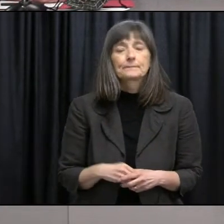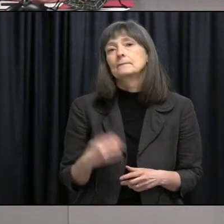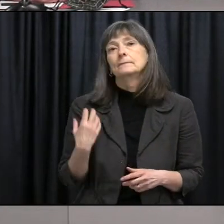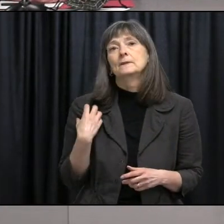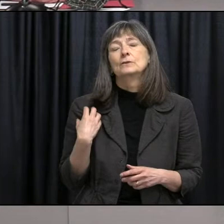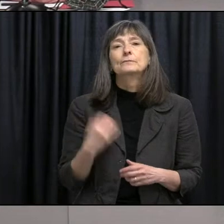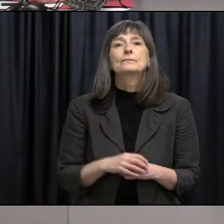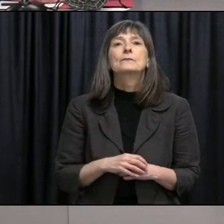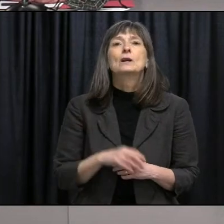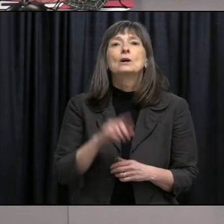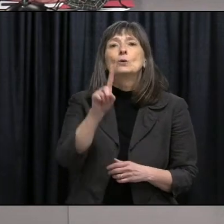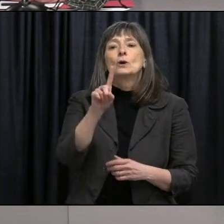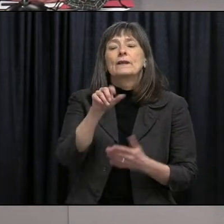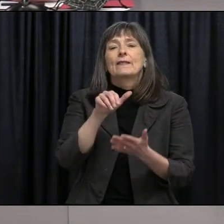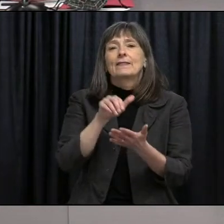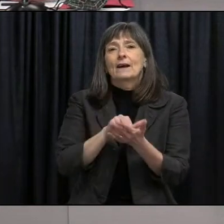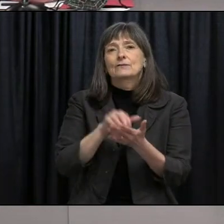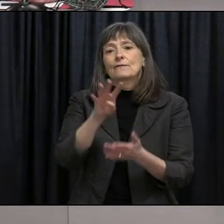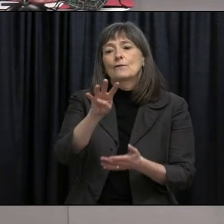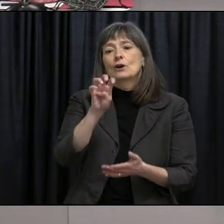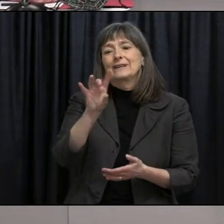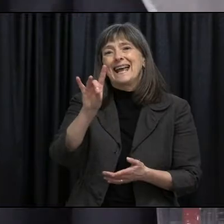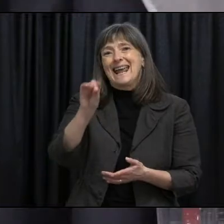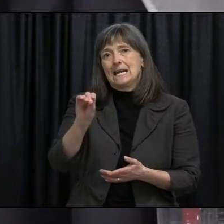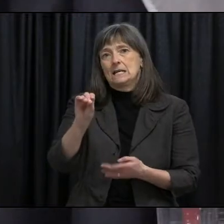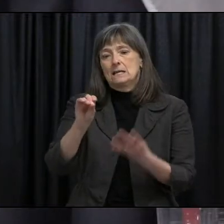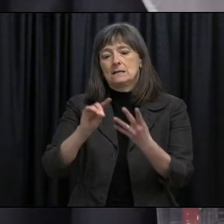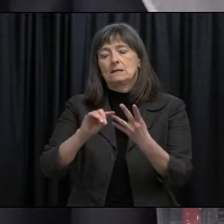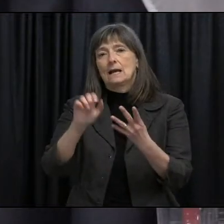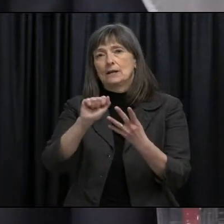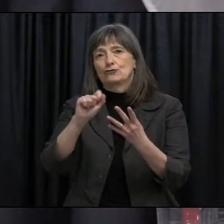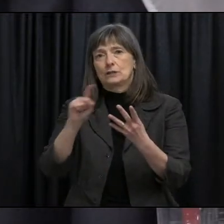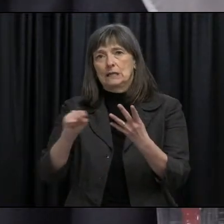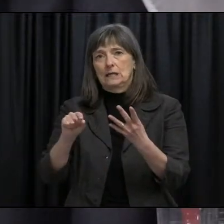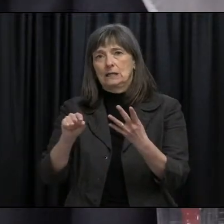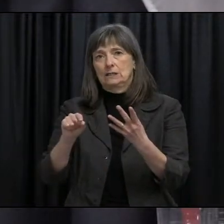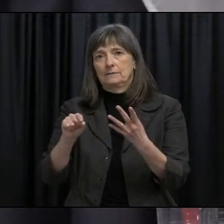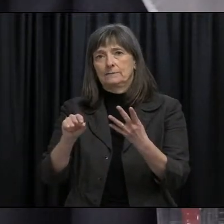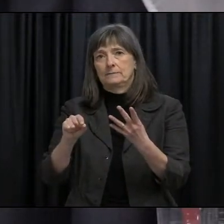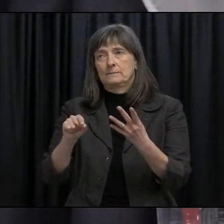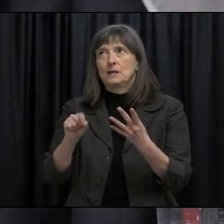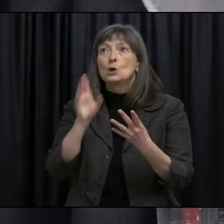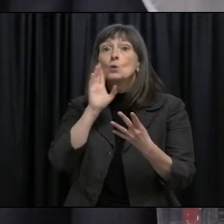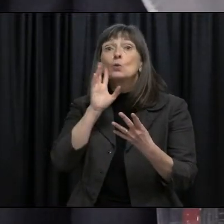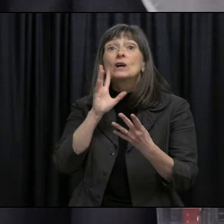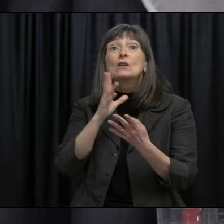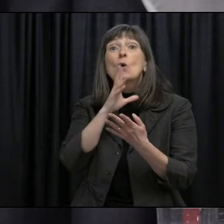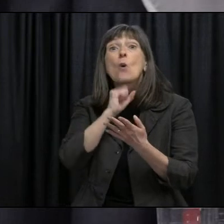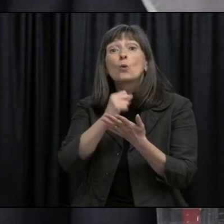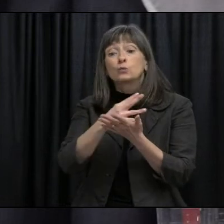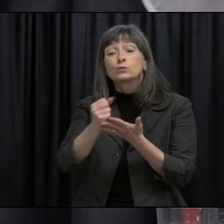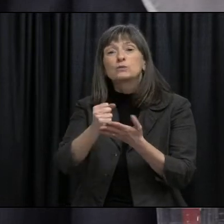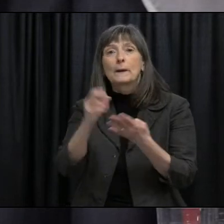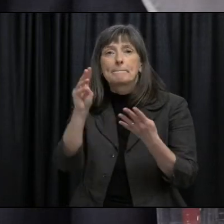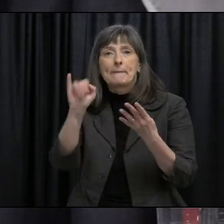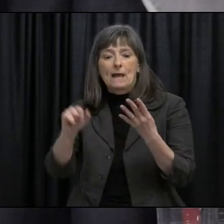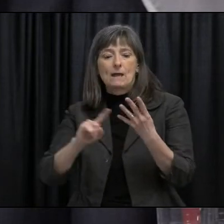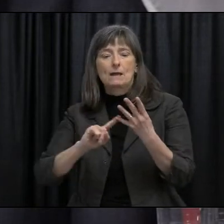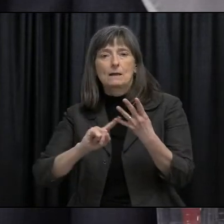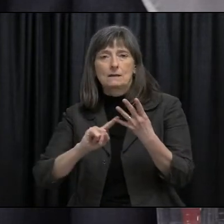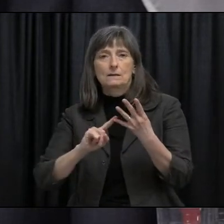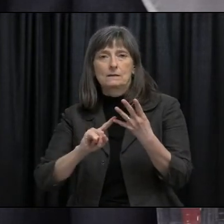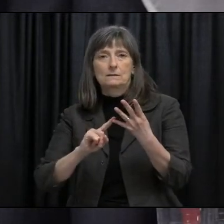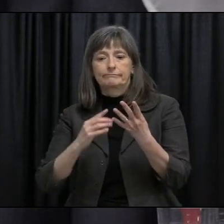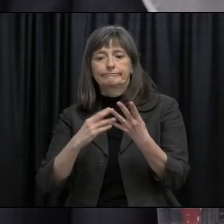There are 1,480 doses of AstraZeneca that will expire at the end of the month. It is our intent to make